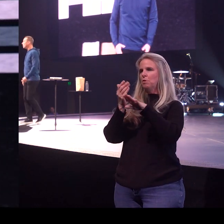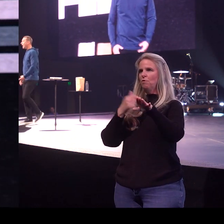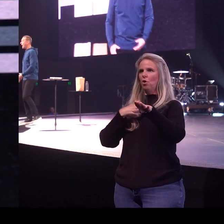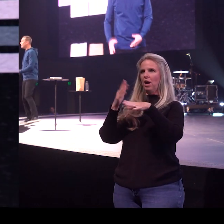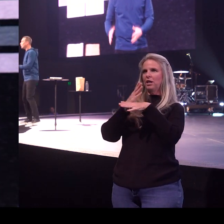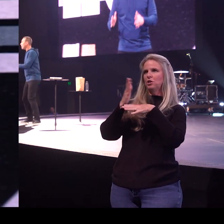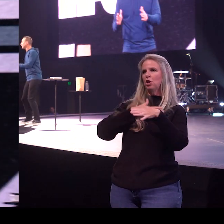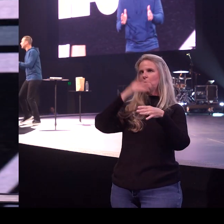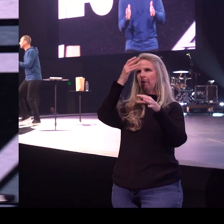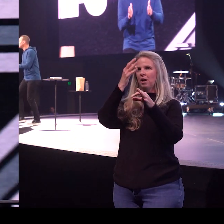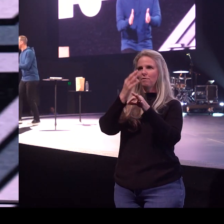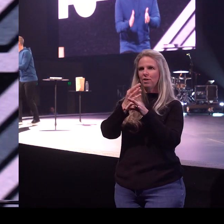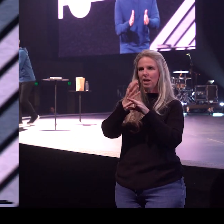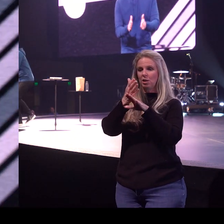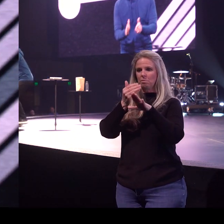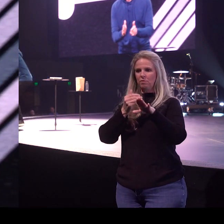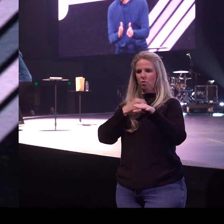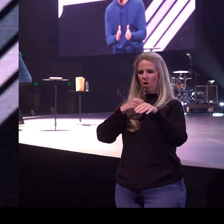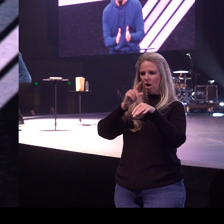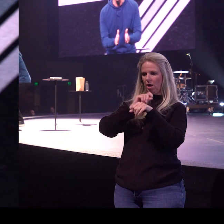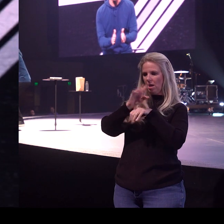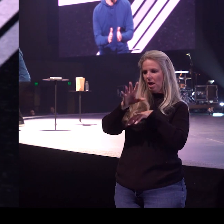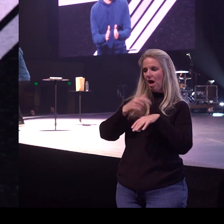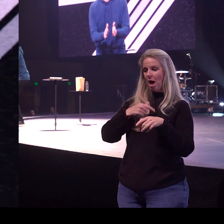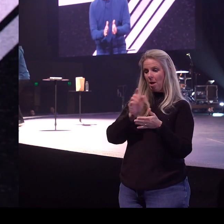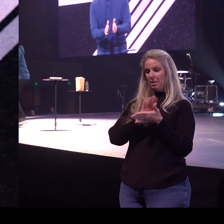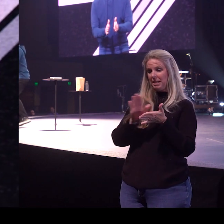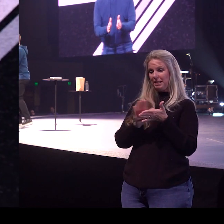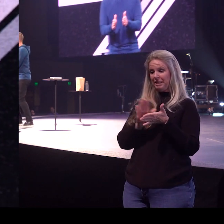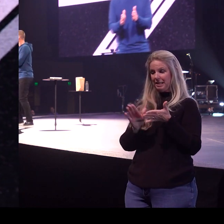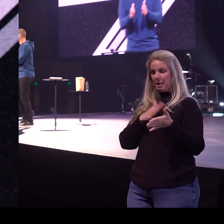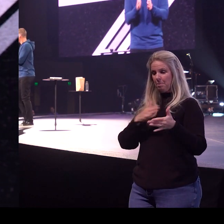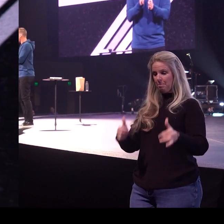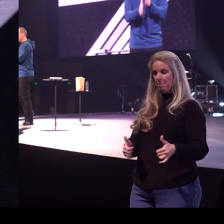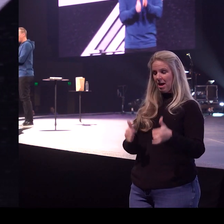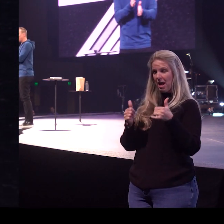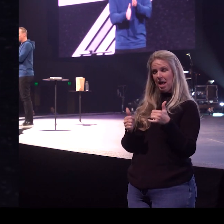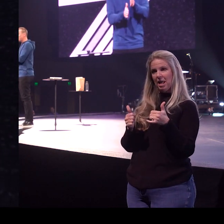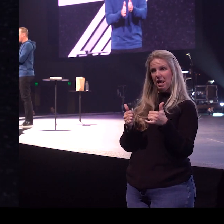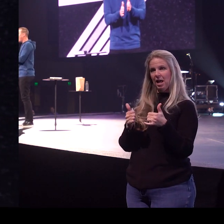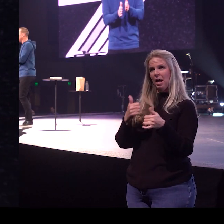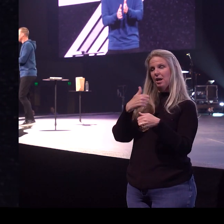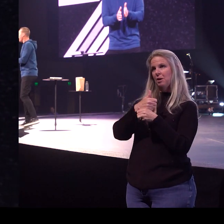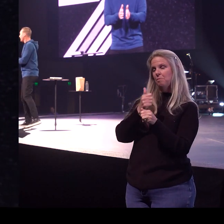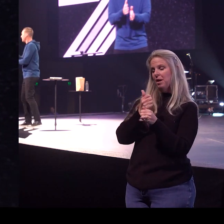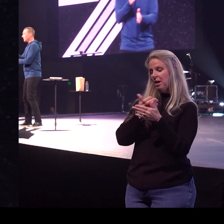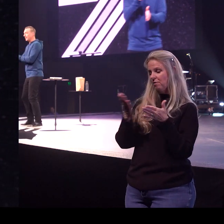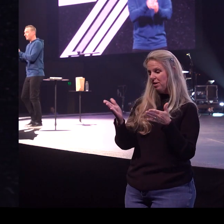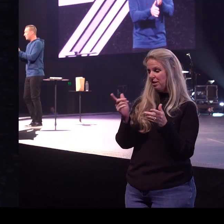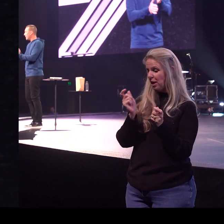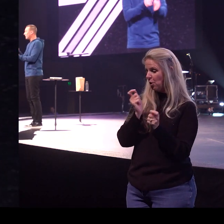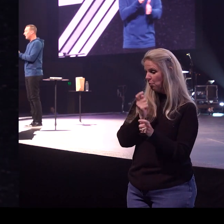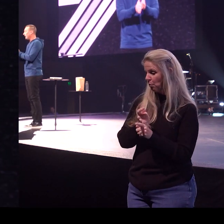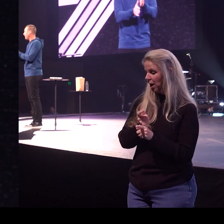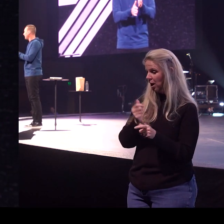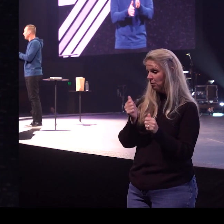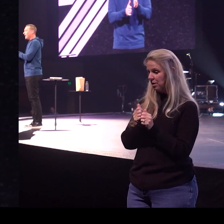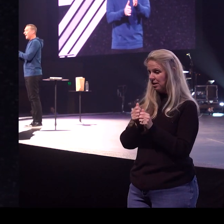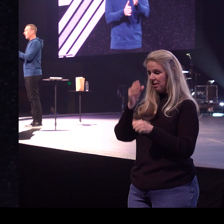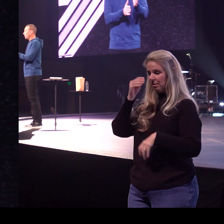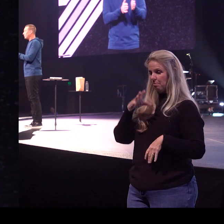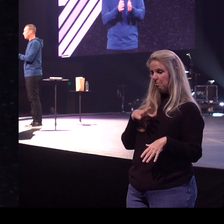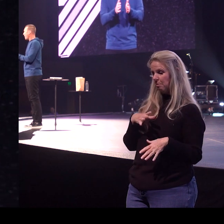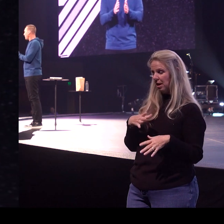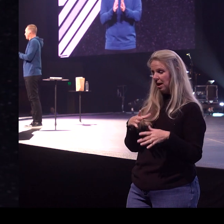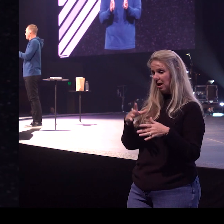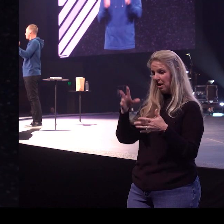impacting people, I'm going to go back and clean my whole entire life up, okay? I got to make this thing right with this guy. I got to become clean.